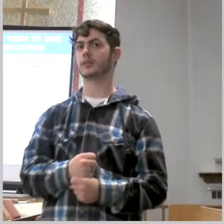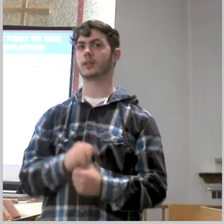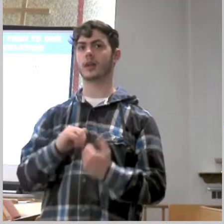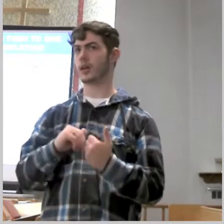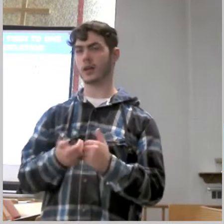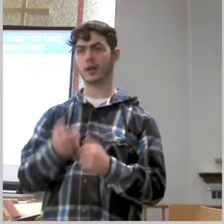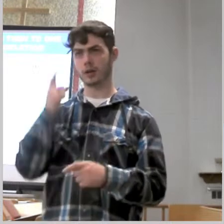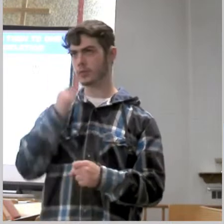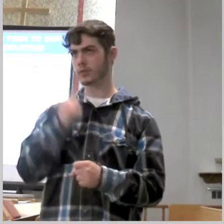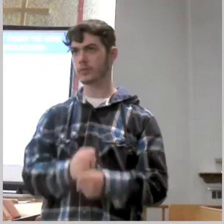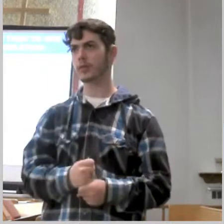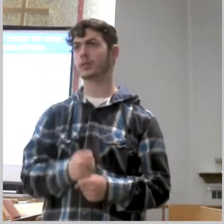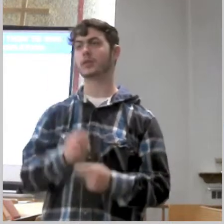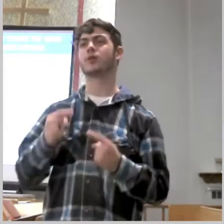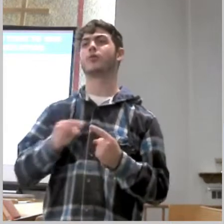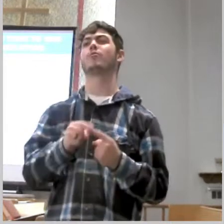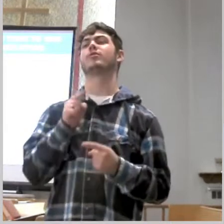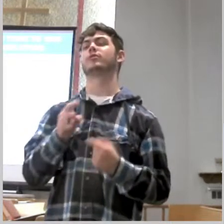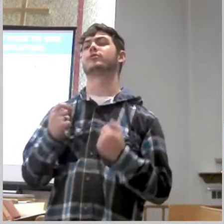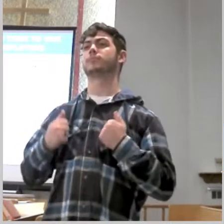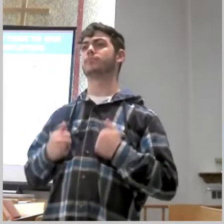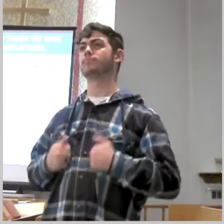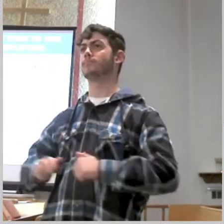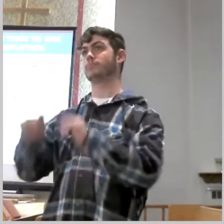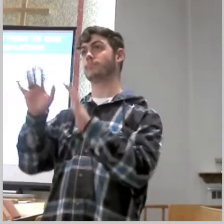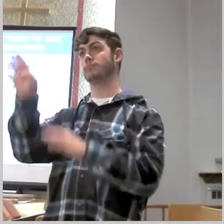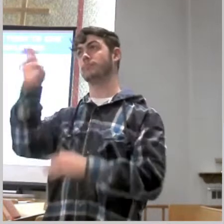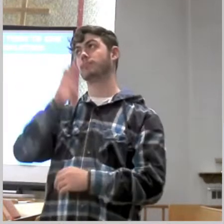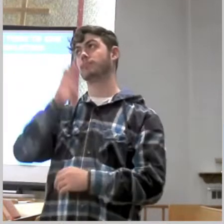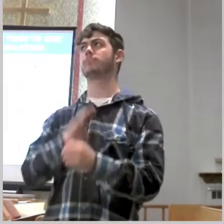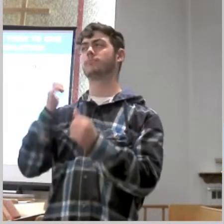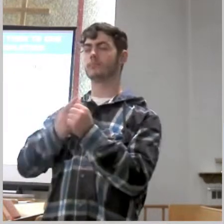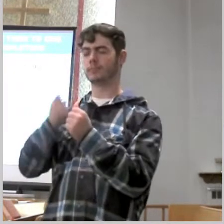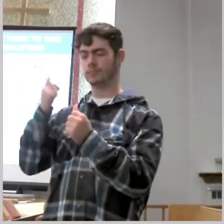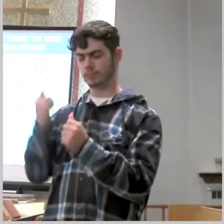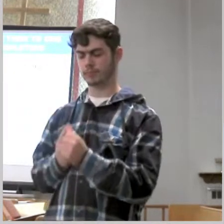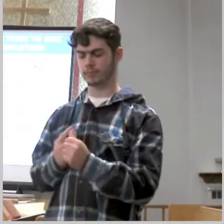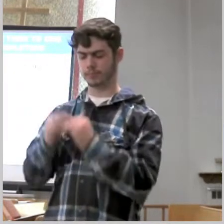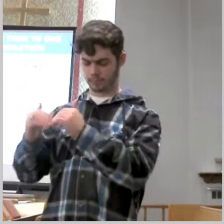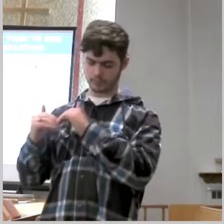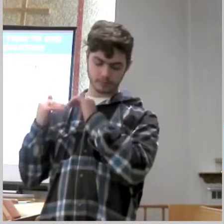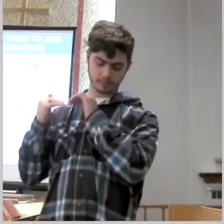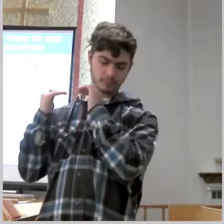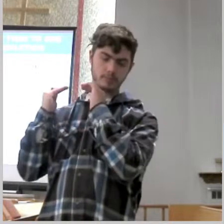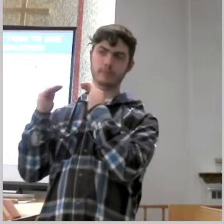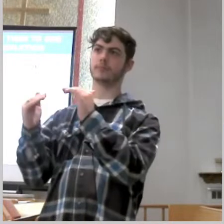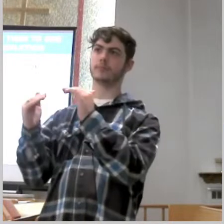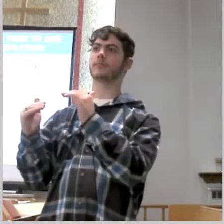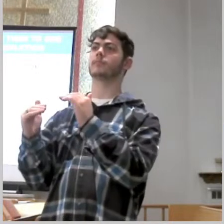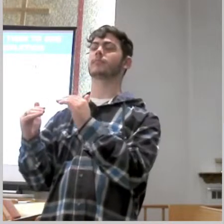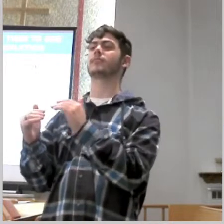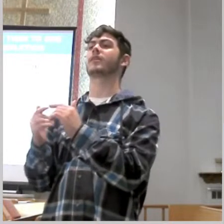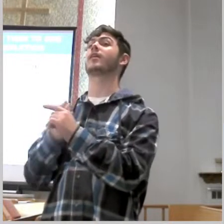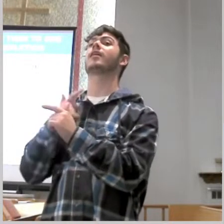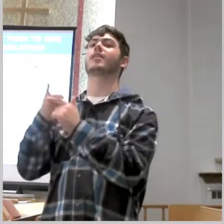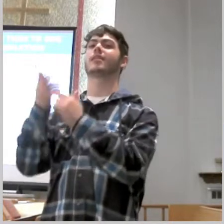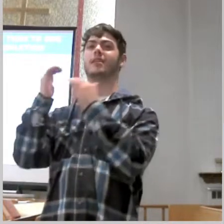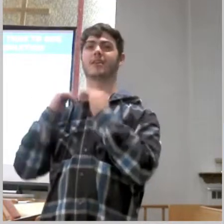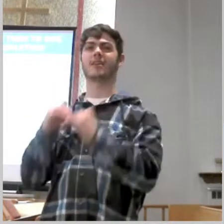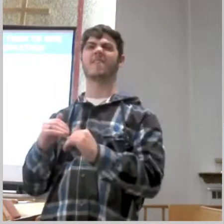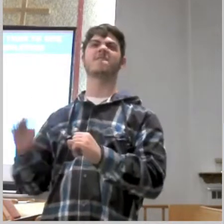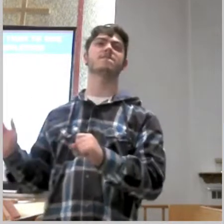giving ourselves to God first, when we're surrendering our lives to God first. Then we can fully